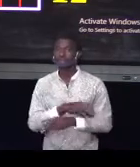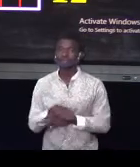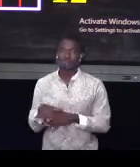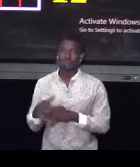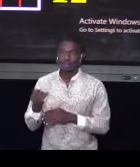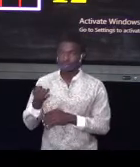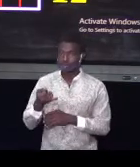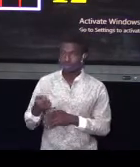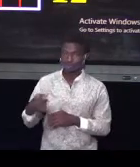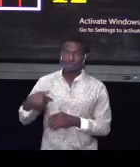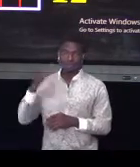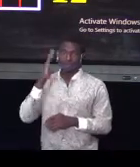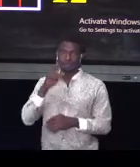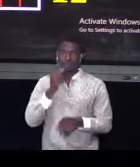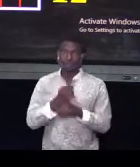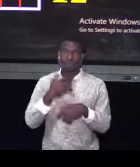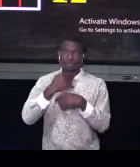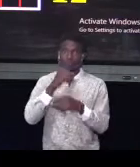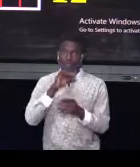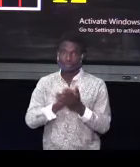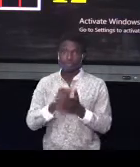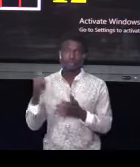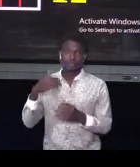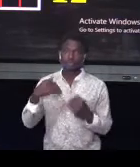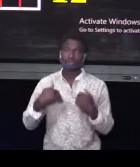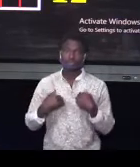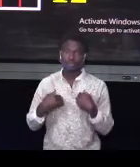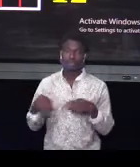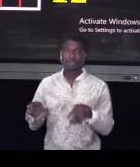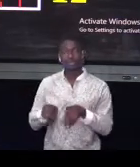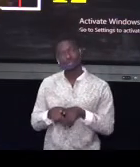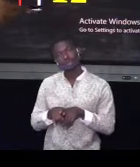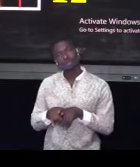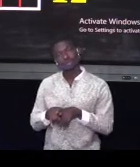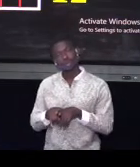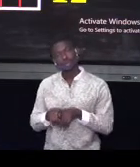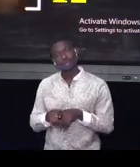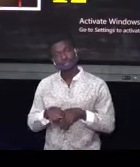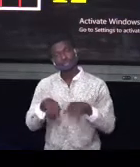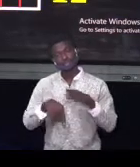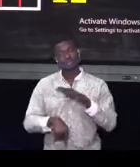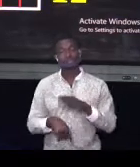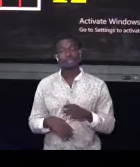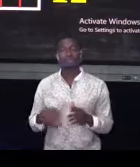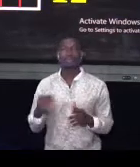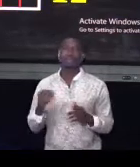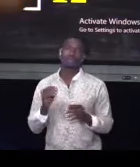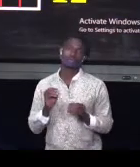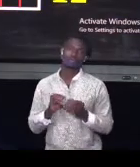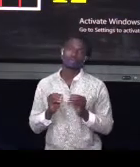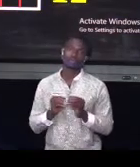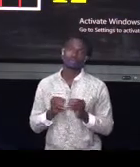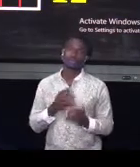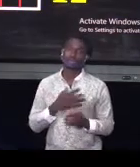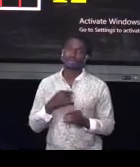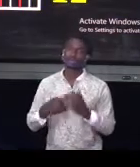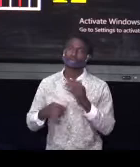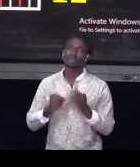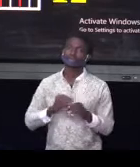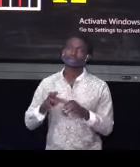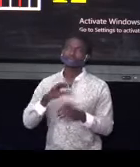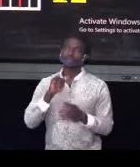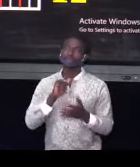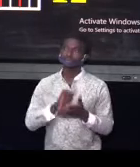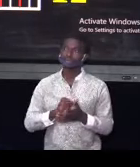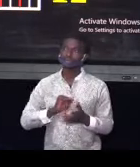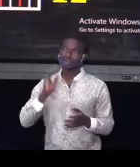course, if we don't draw the diagram, we will just make sure that they have the same denominator. And there's no way I can make 8 to become 12.